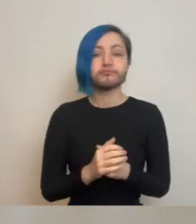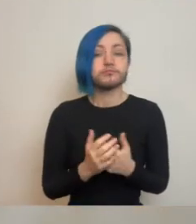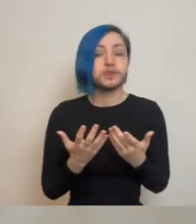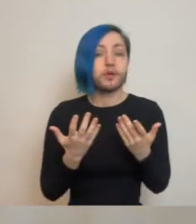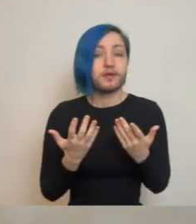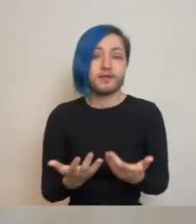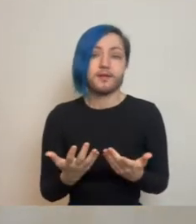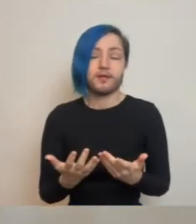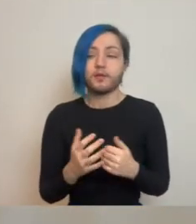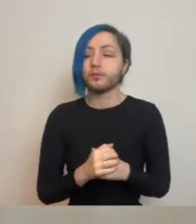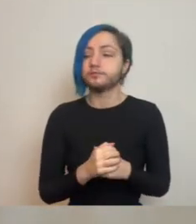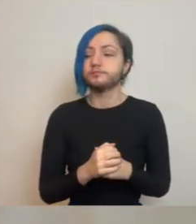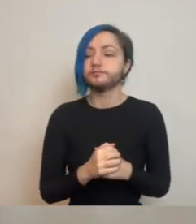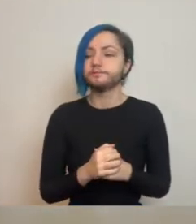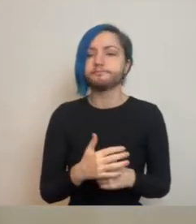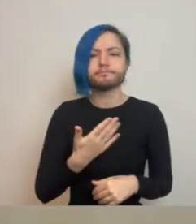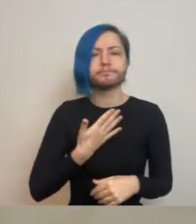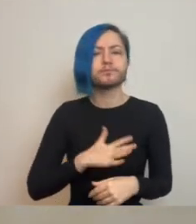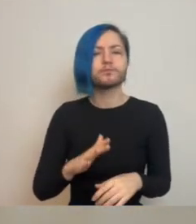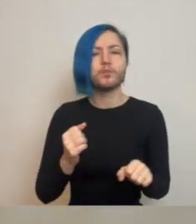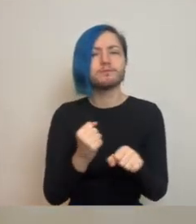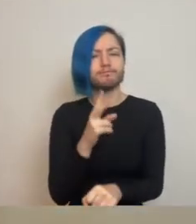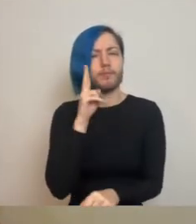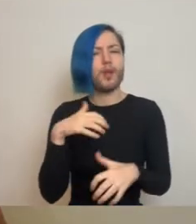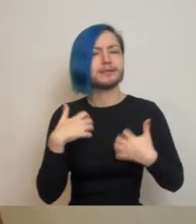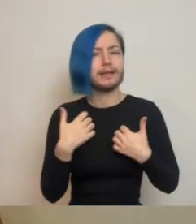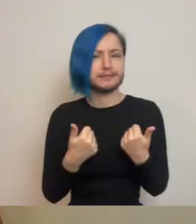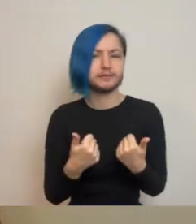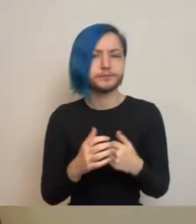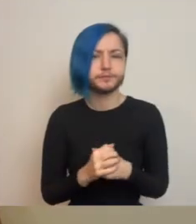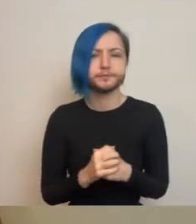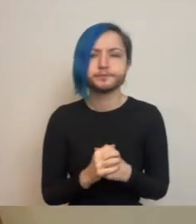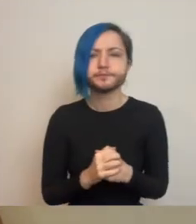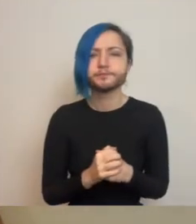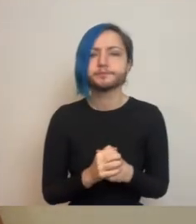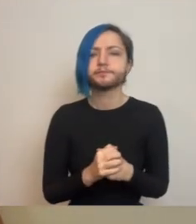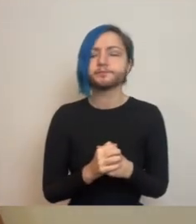so now on to the business of making this look a bit more exciting.